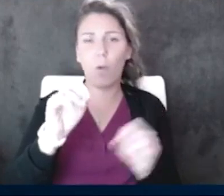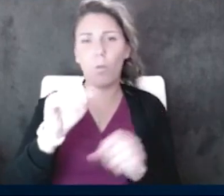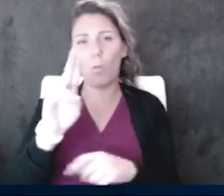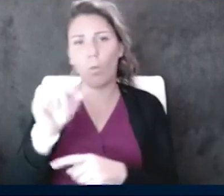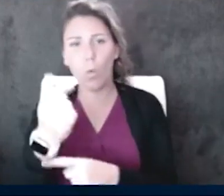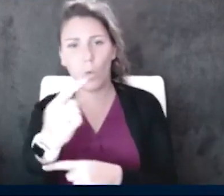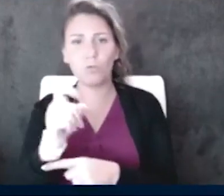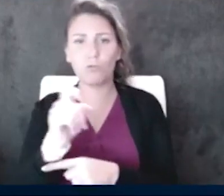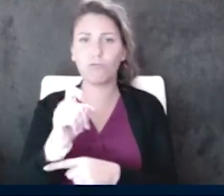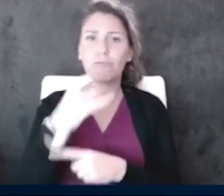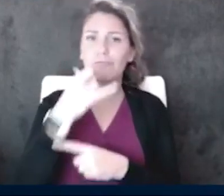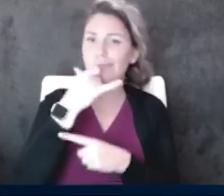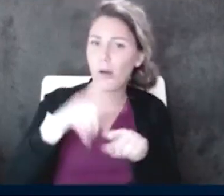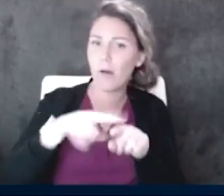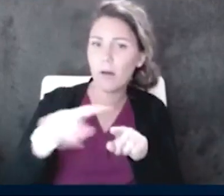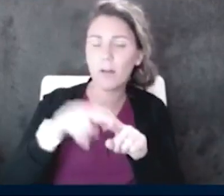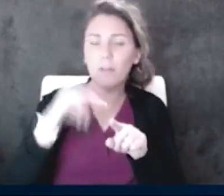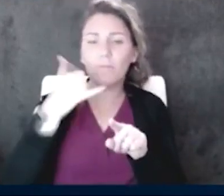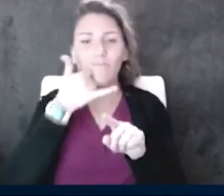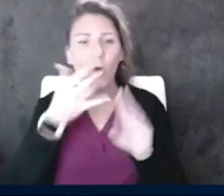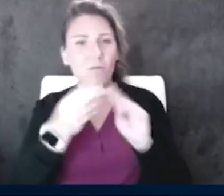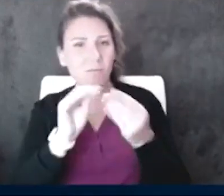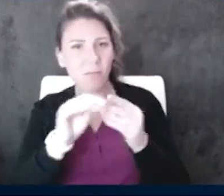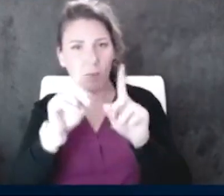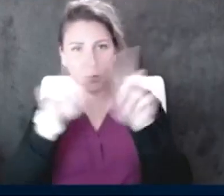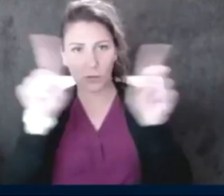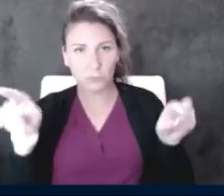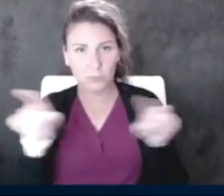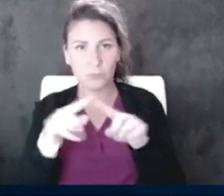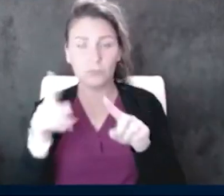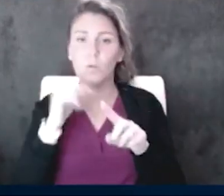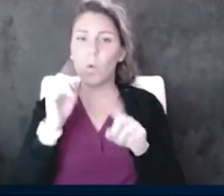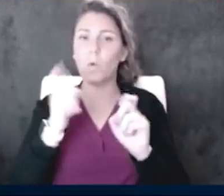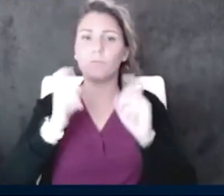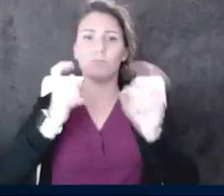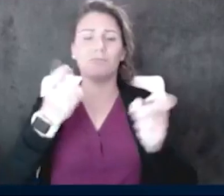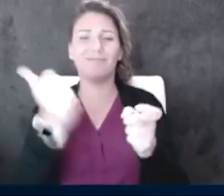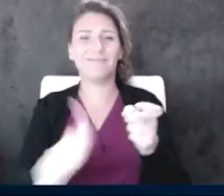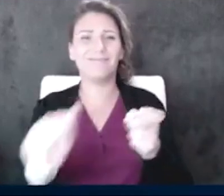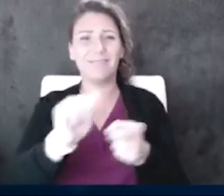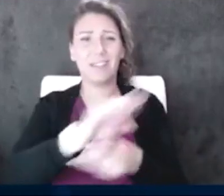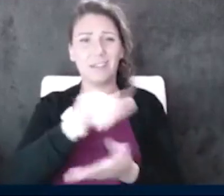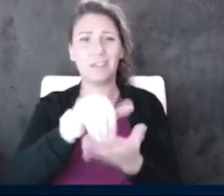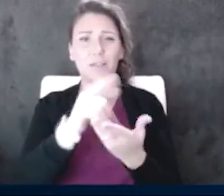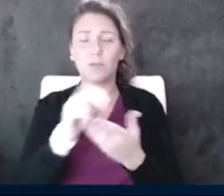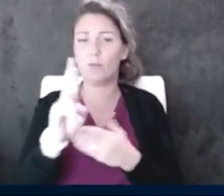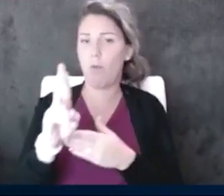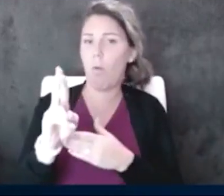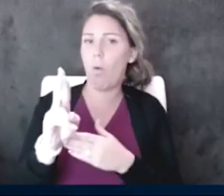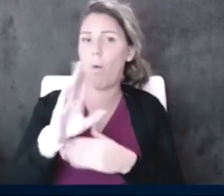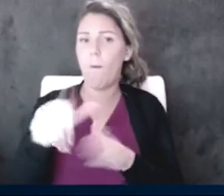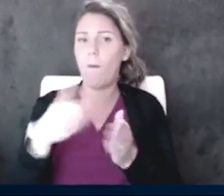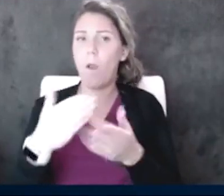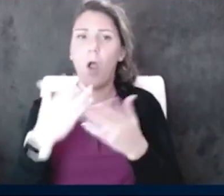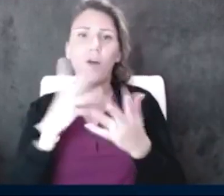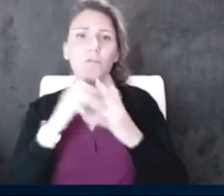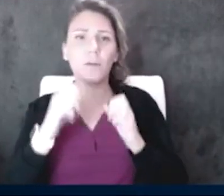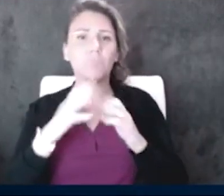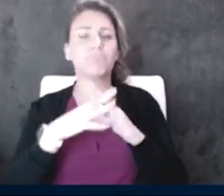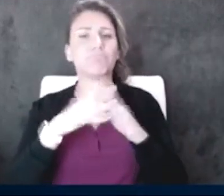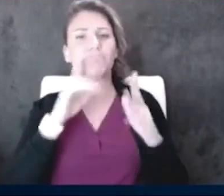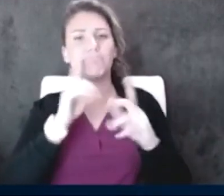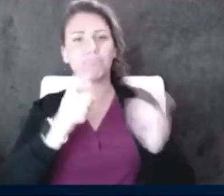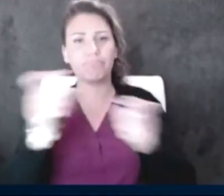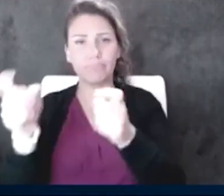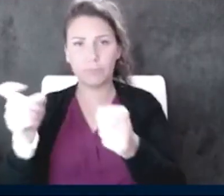appointment at any of our 7 neighborhood donor centers or blood drives out in our community. So we strongly urge you to make an immediate